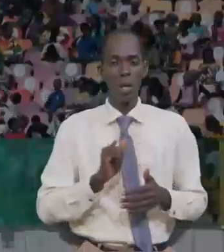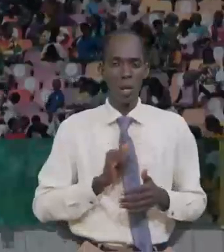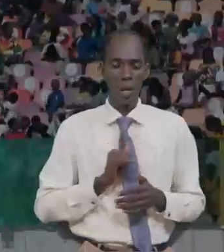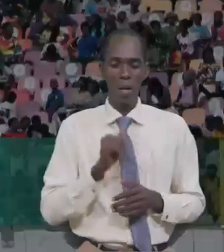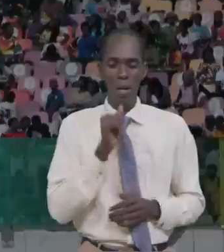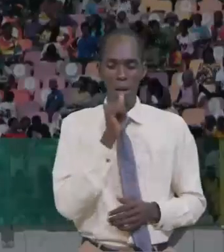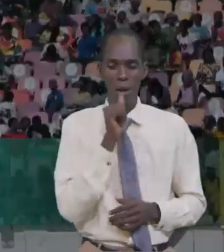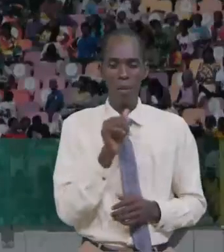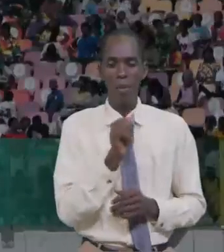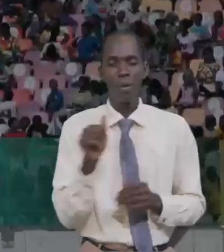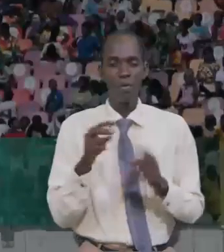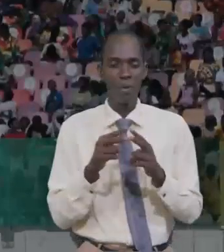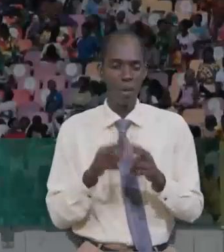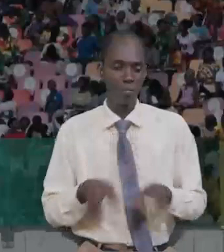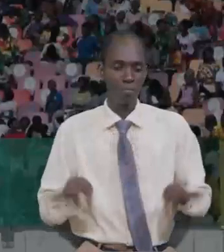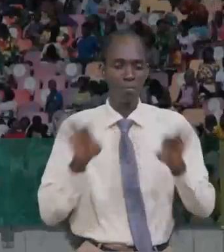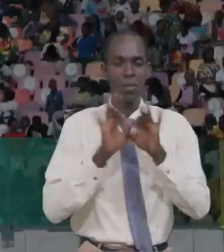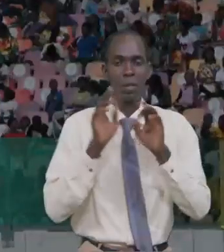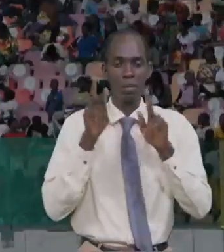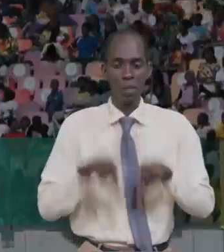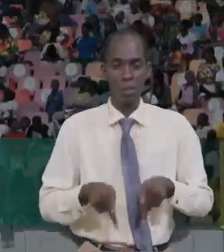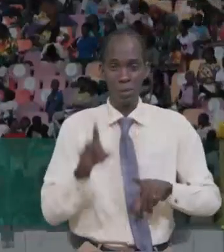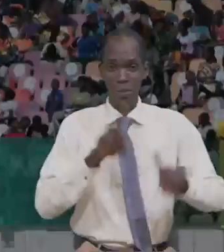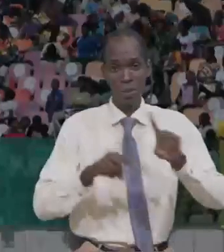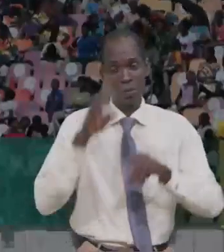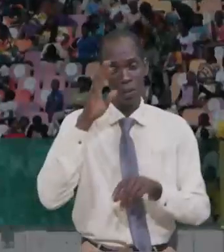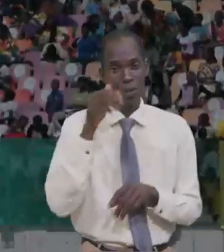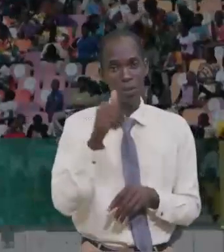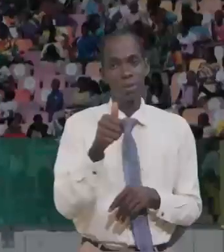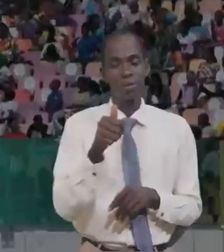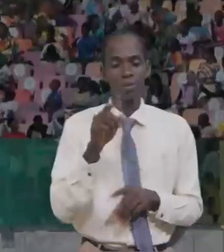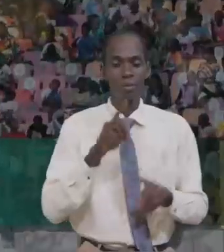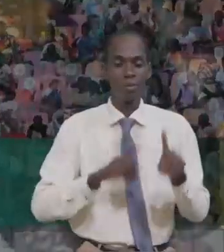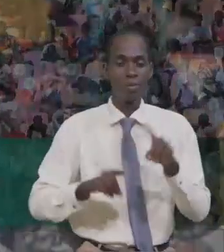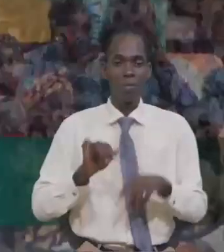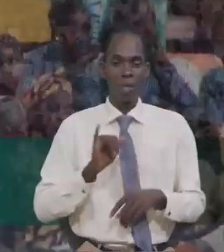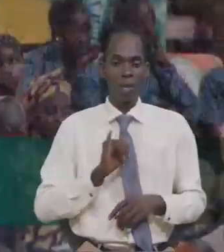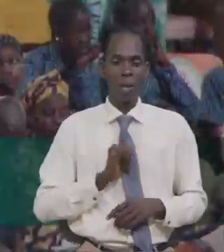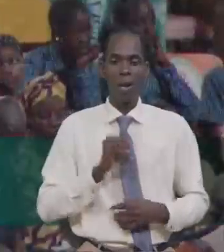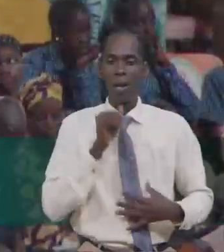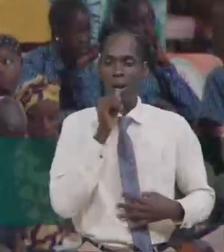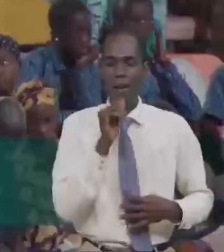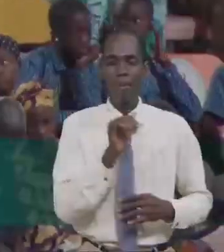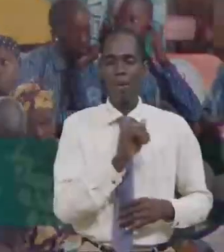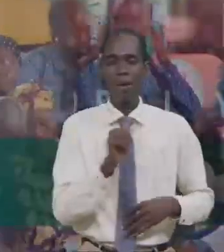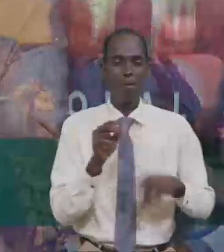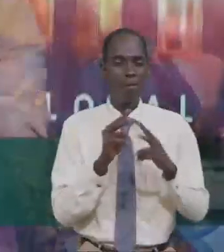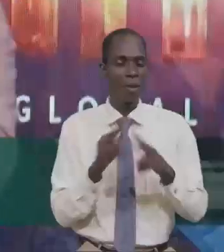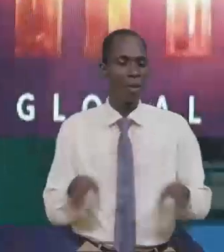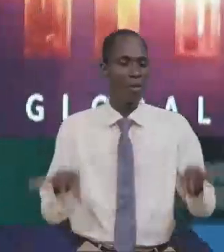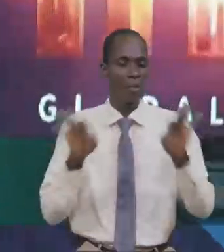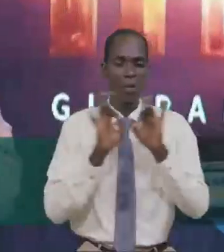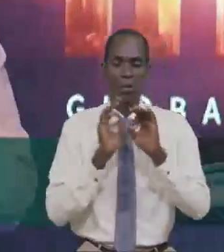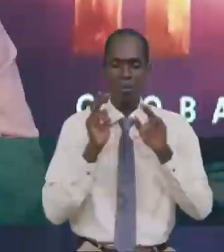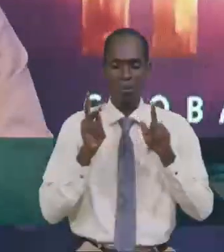important person. I am here at this moment, this day, this week, this year, this in